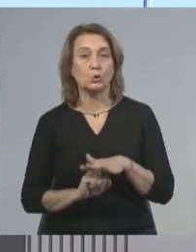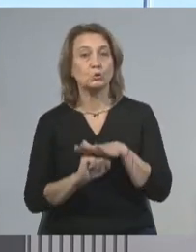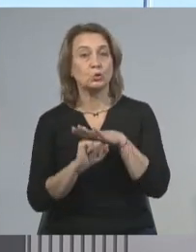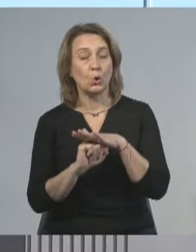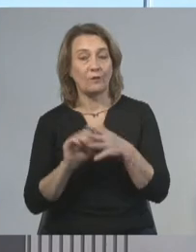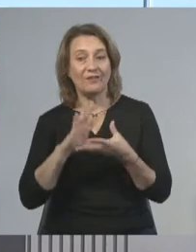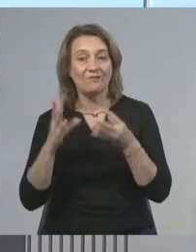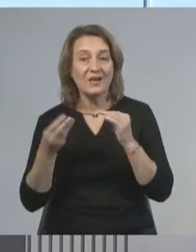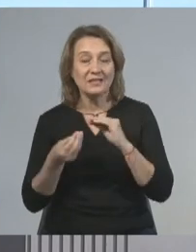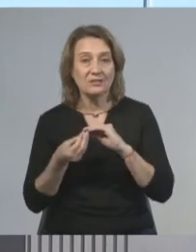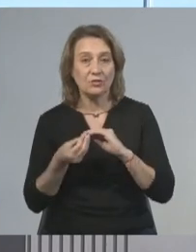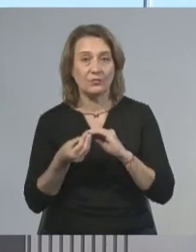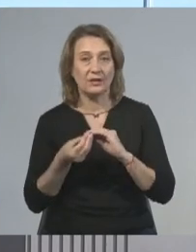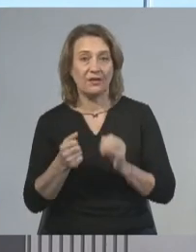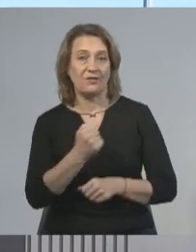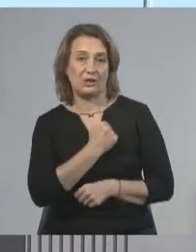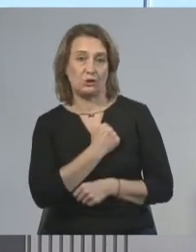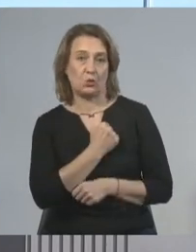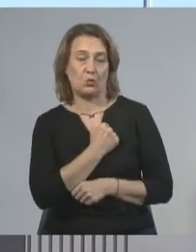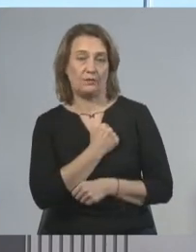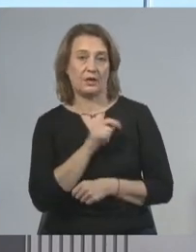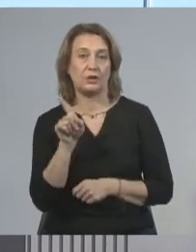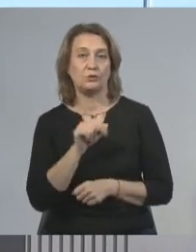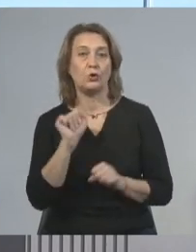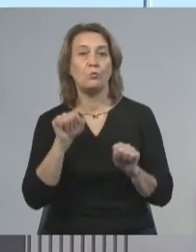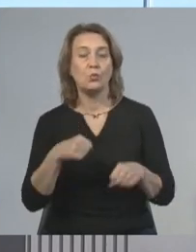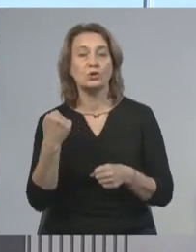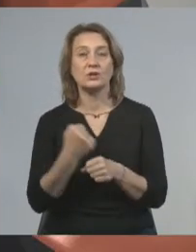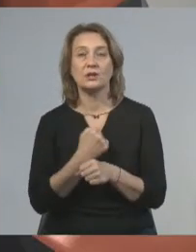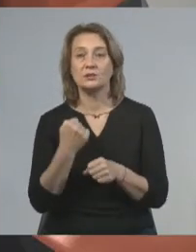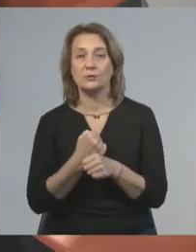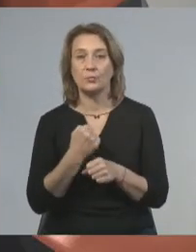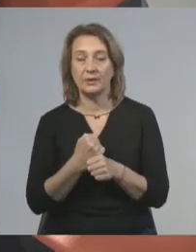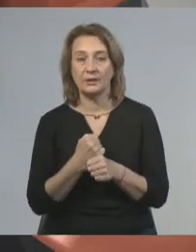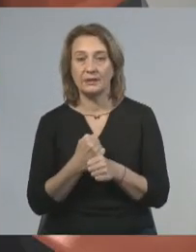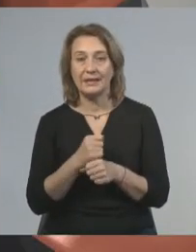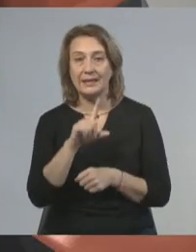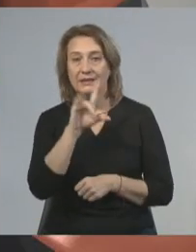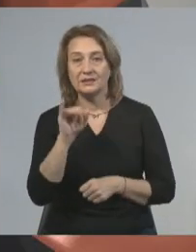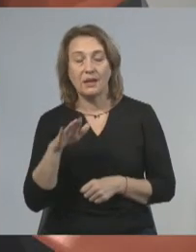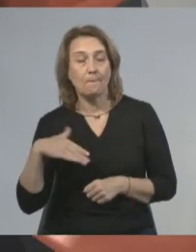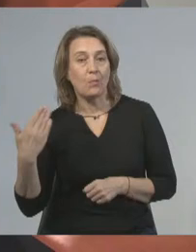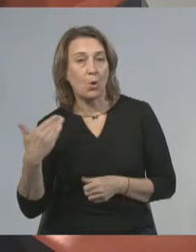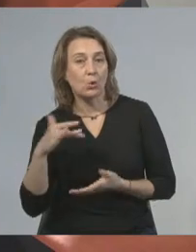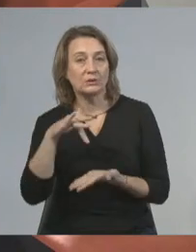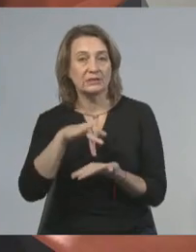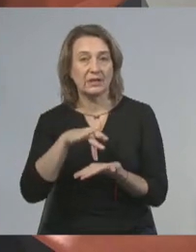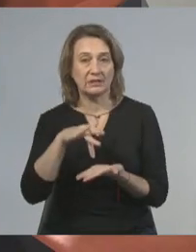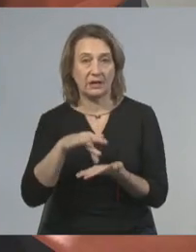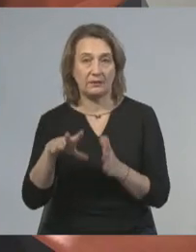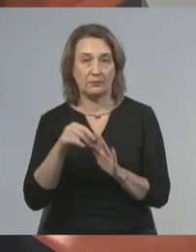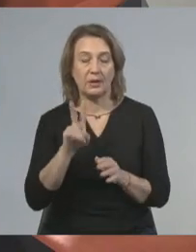made on the basis of the conclusions of military administrative